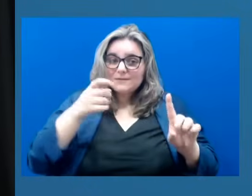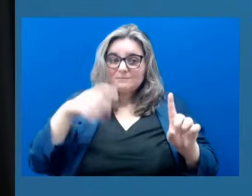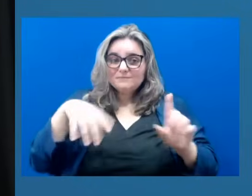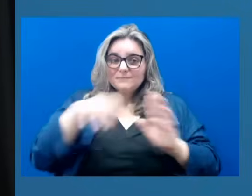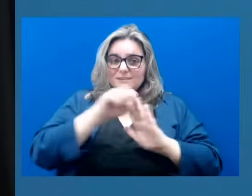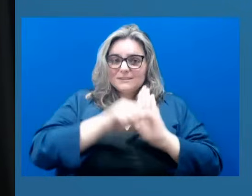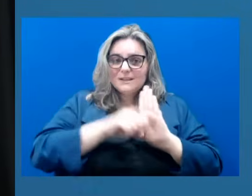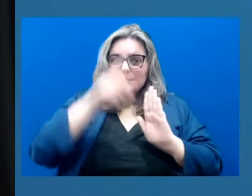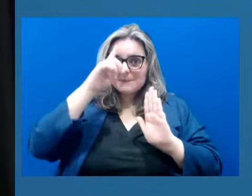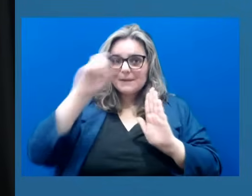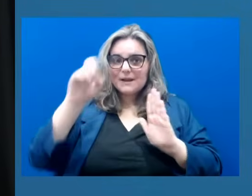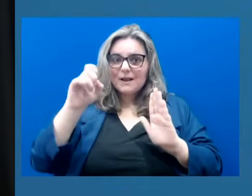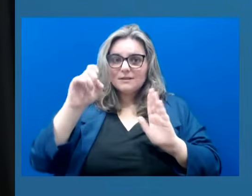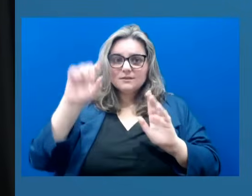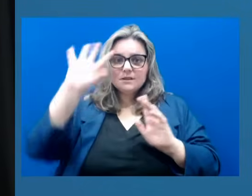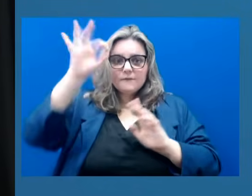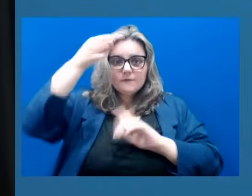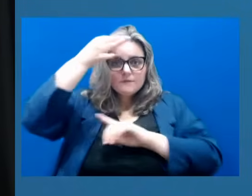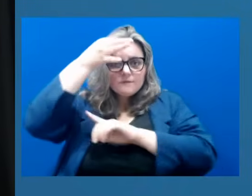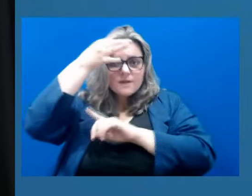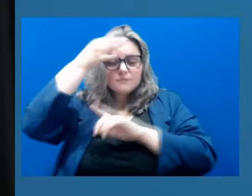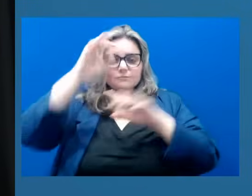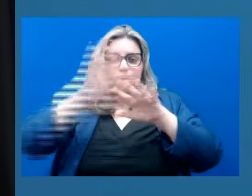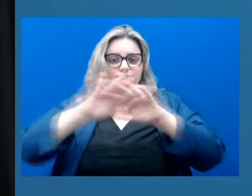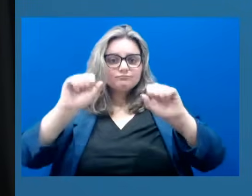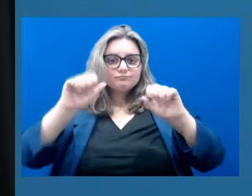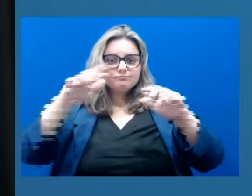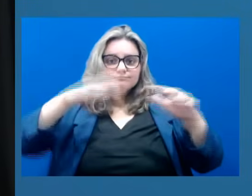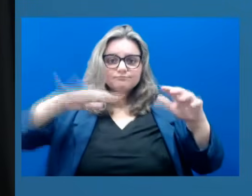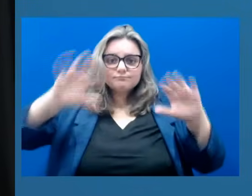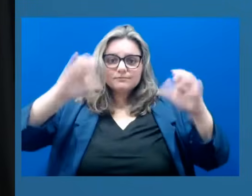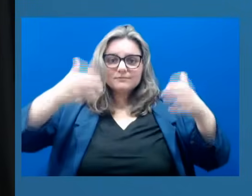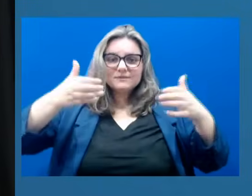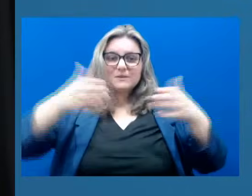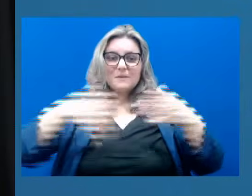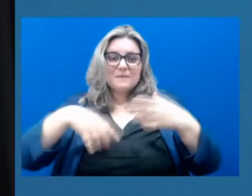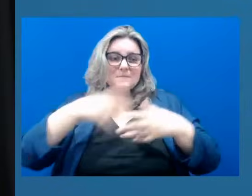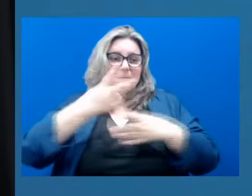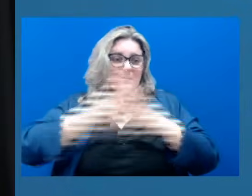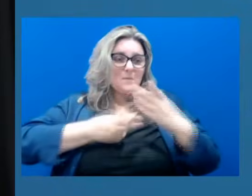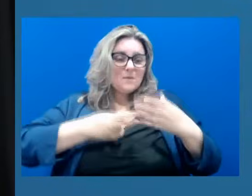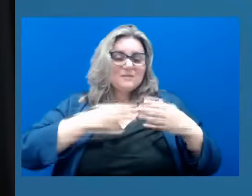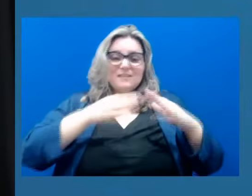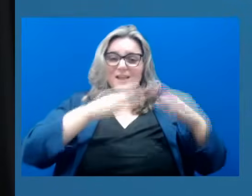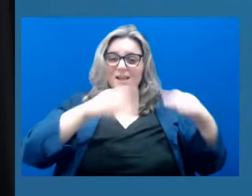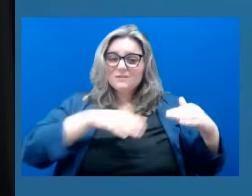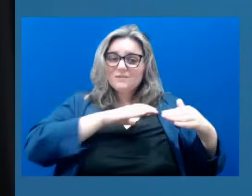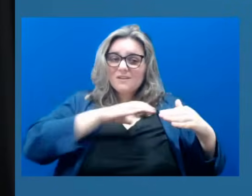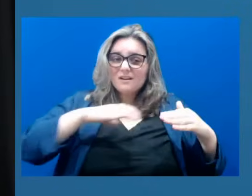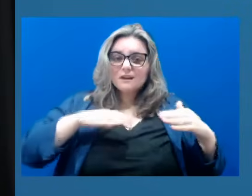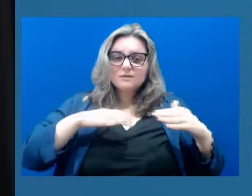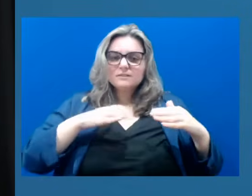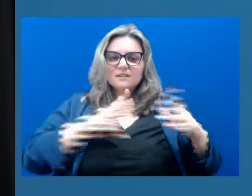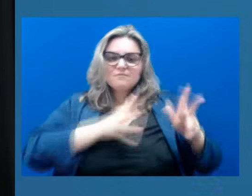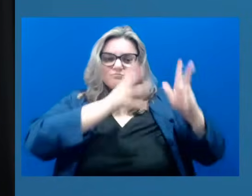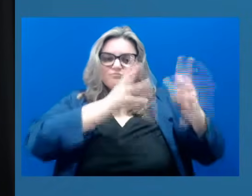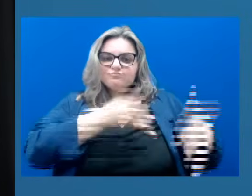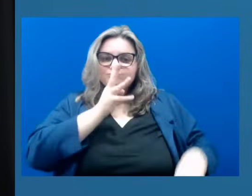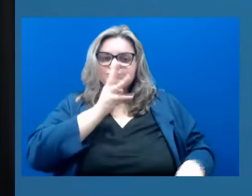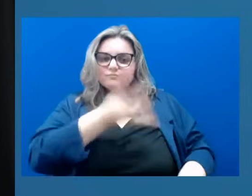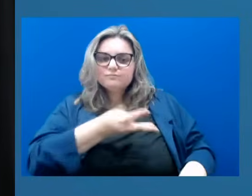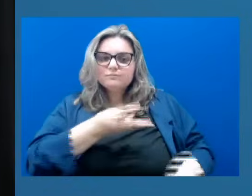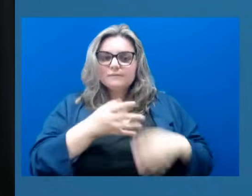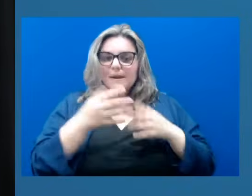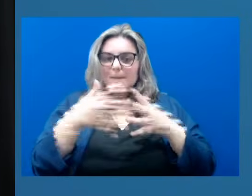this federal leadership of both houses of Congress have abandoned America's greatest needs. They've lost themselves